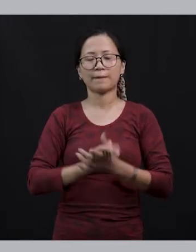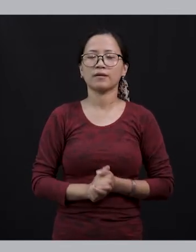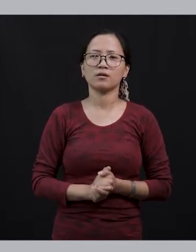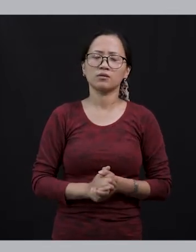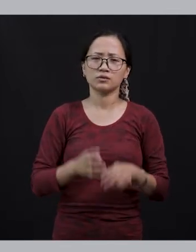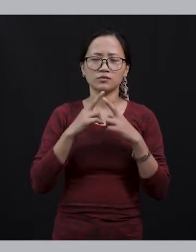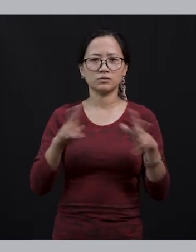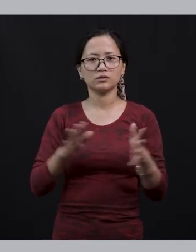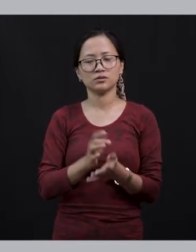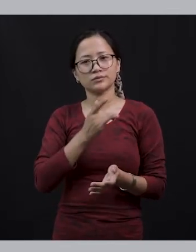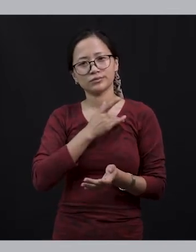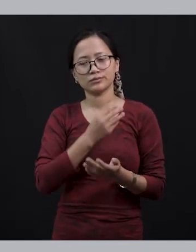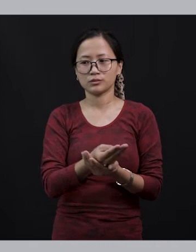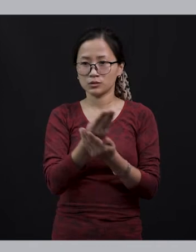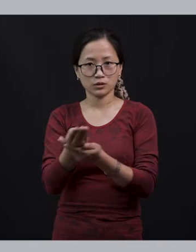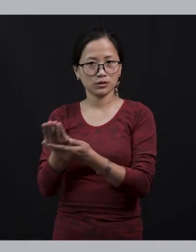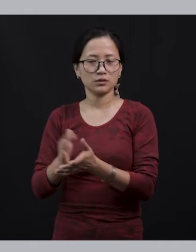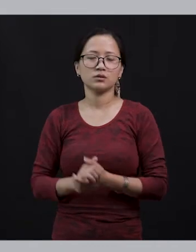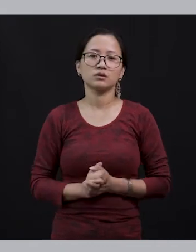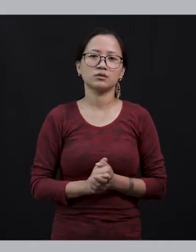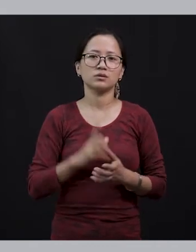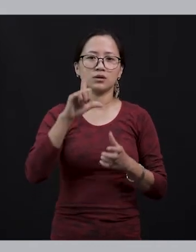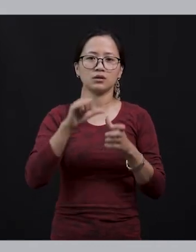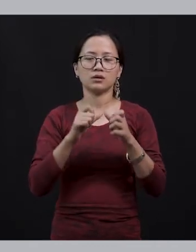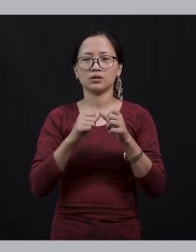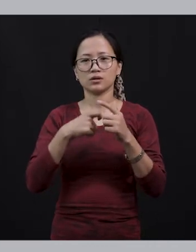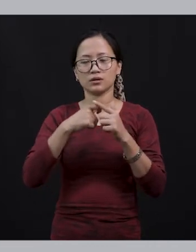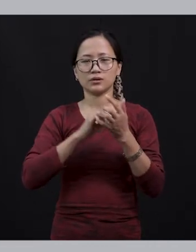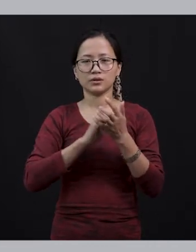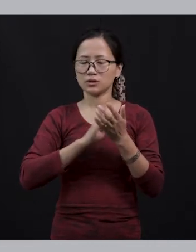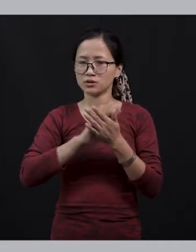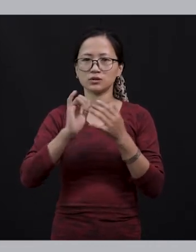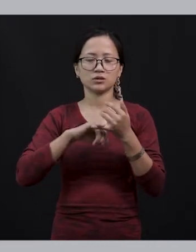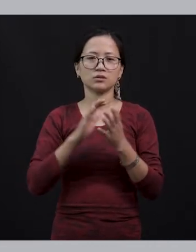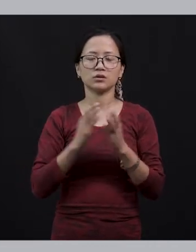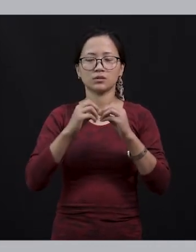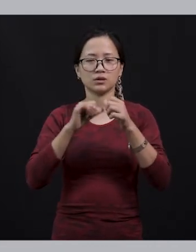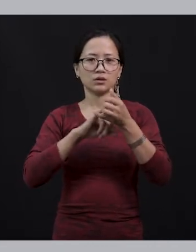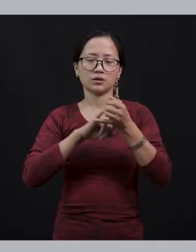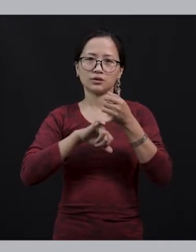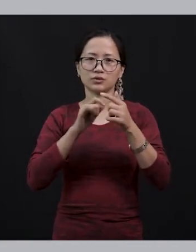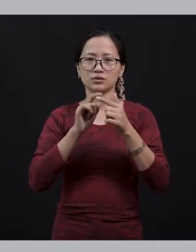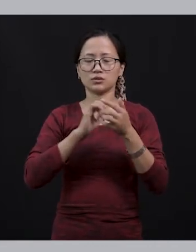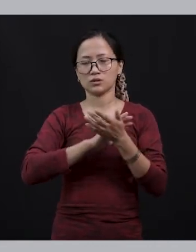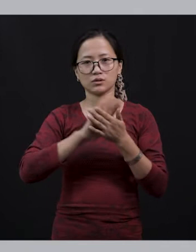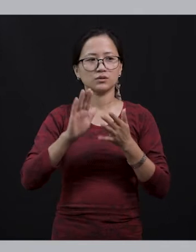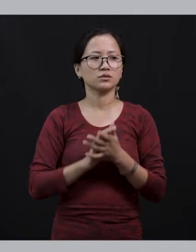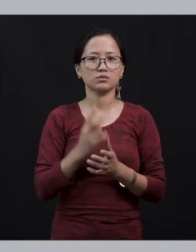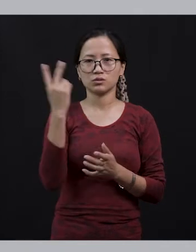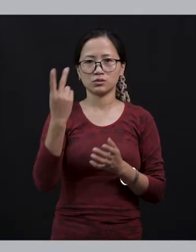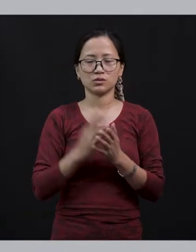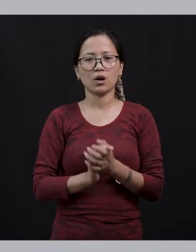a generous ruler, and that's why his another name was Laksh Baksh. There were two problems that he faced